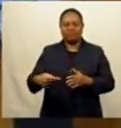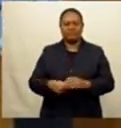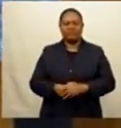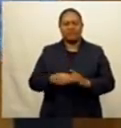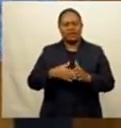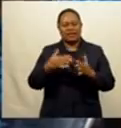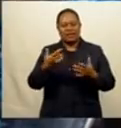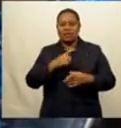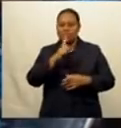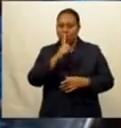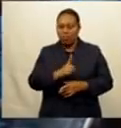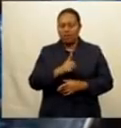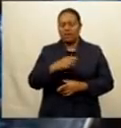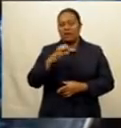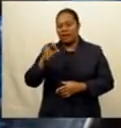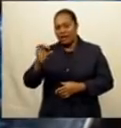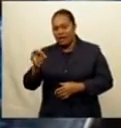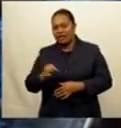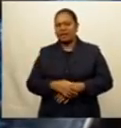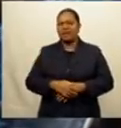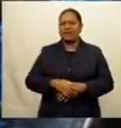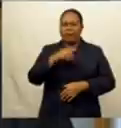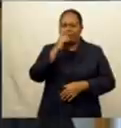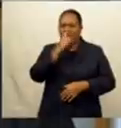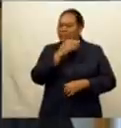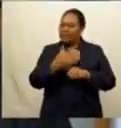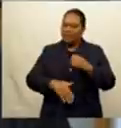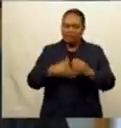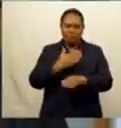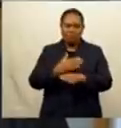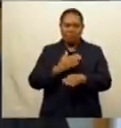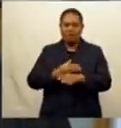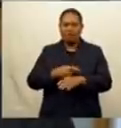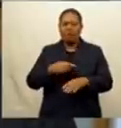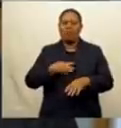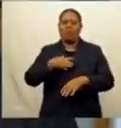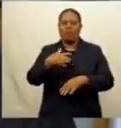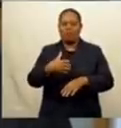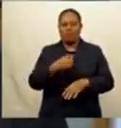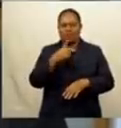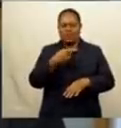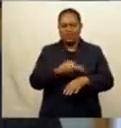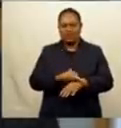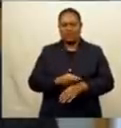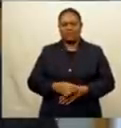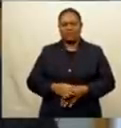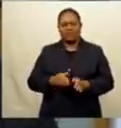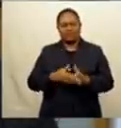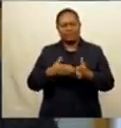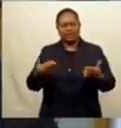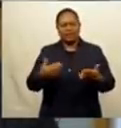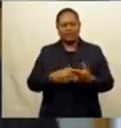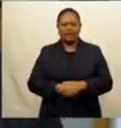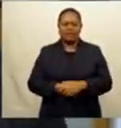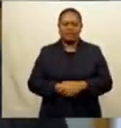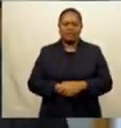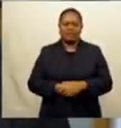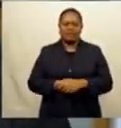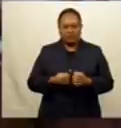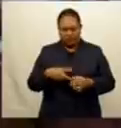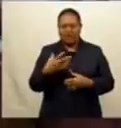close to 100 employees were without a job for a week. Now we have given an opportunity to open the shop, and now we can earn money